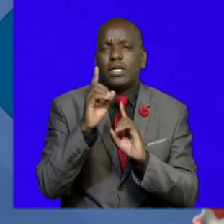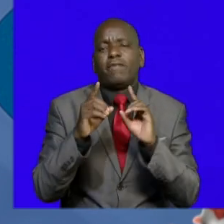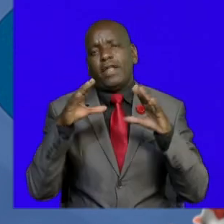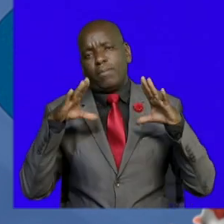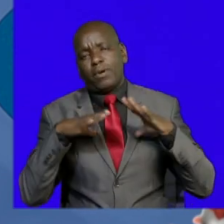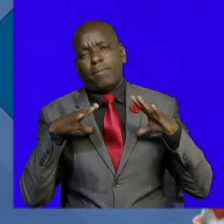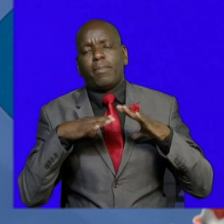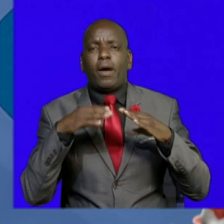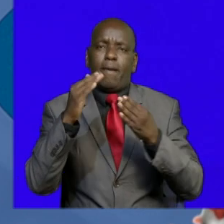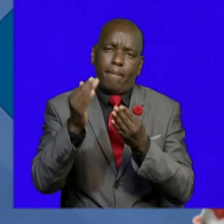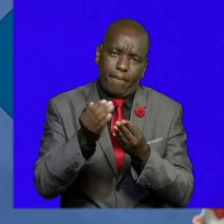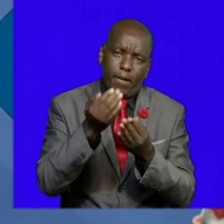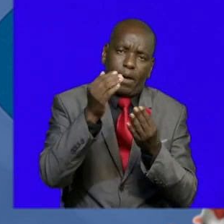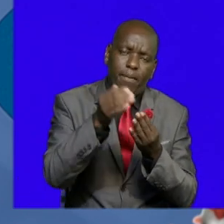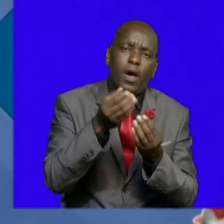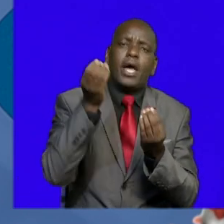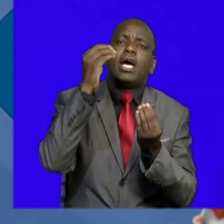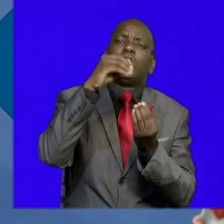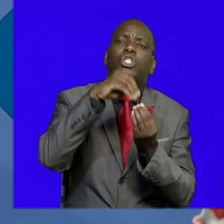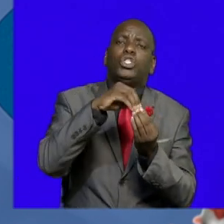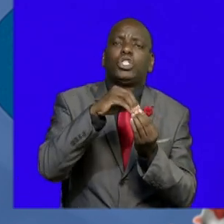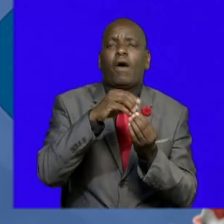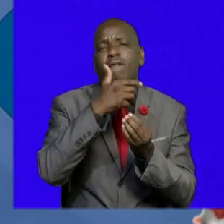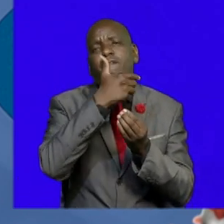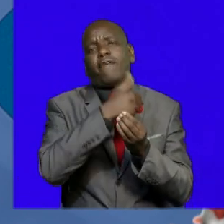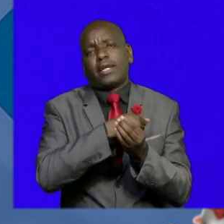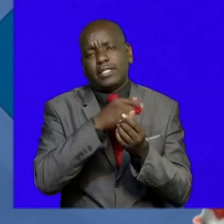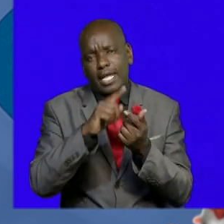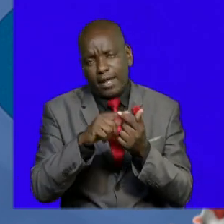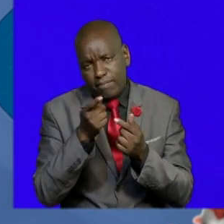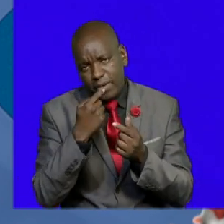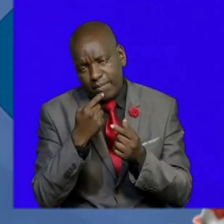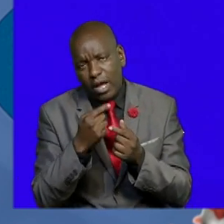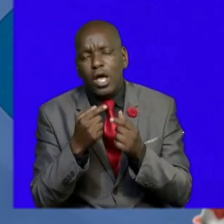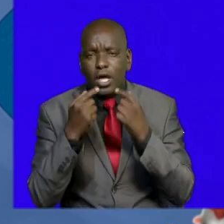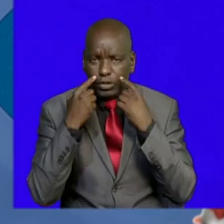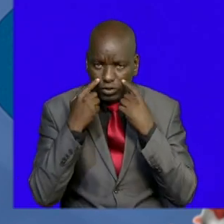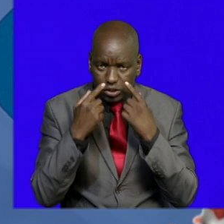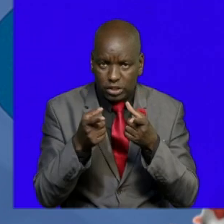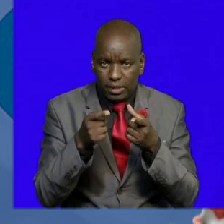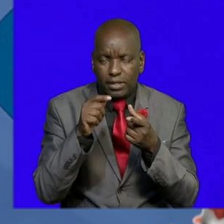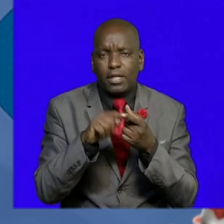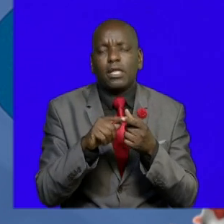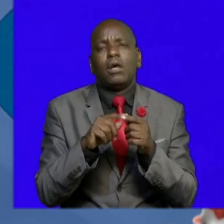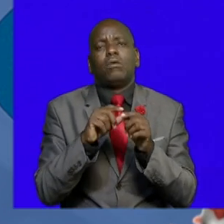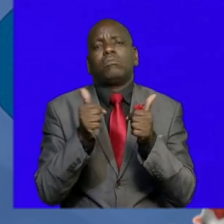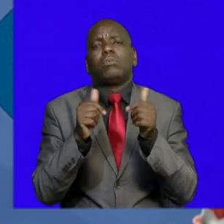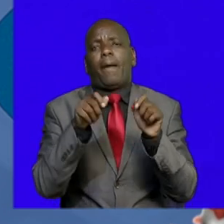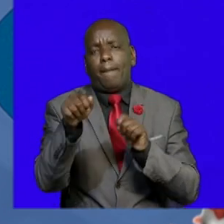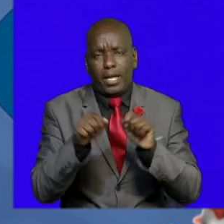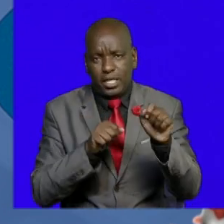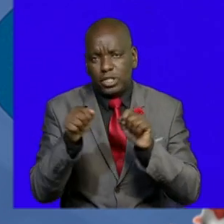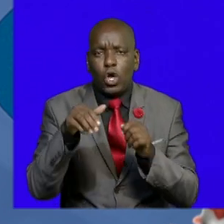on mobilizing additional vaccine resources and to make sure that we are able to manage